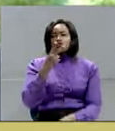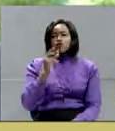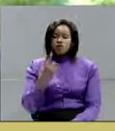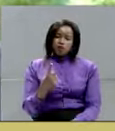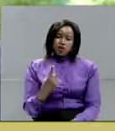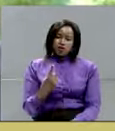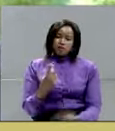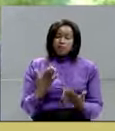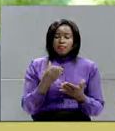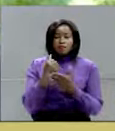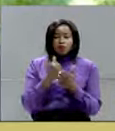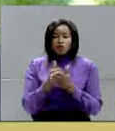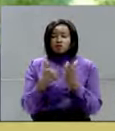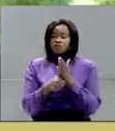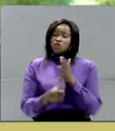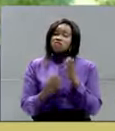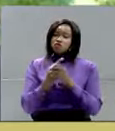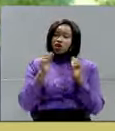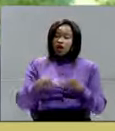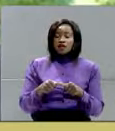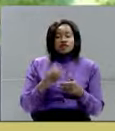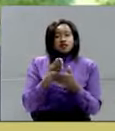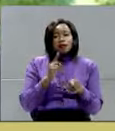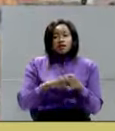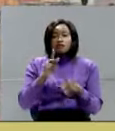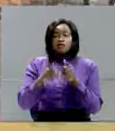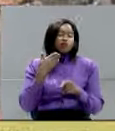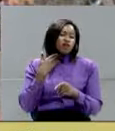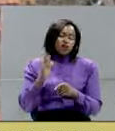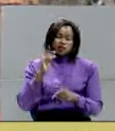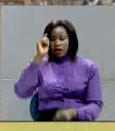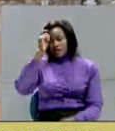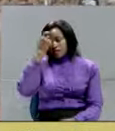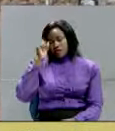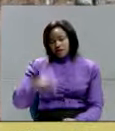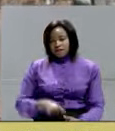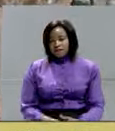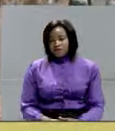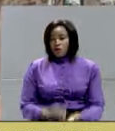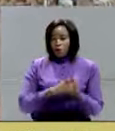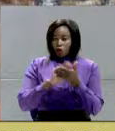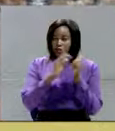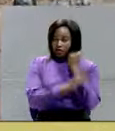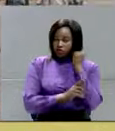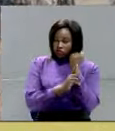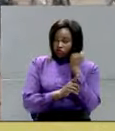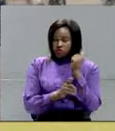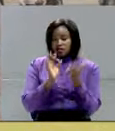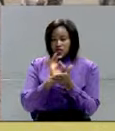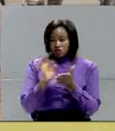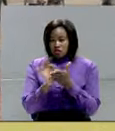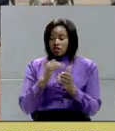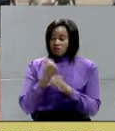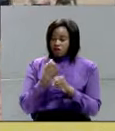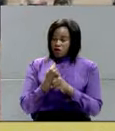akuwa kujakulite viziba abantu sangini banobana government, ibatakunove. Hoima District Secretary for Production and Natural Resources, Geoffrey